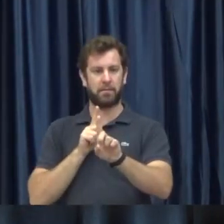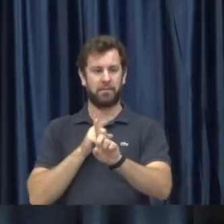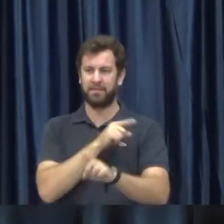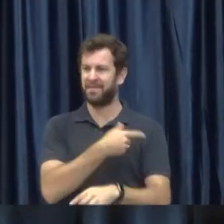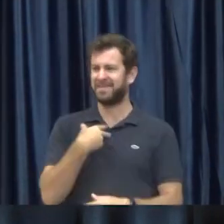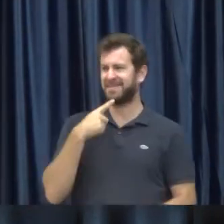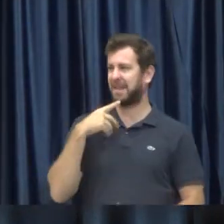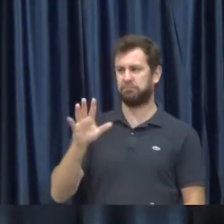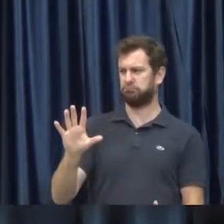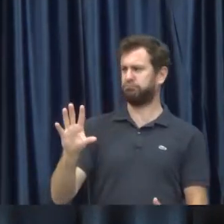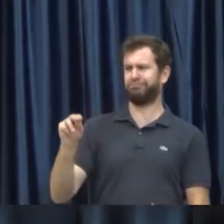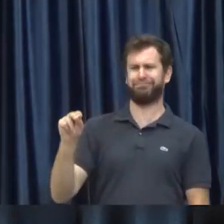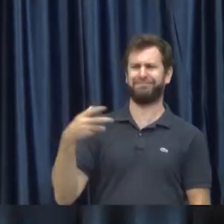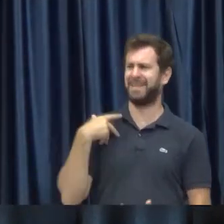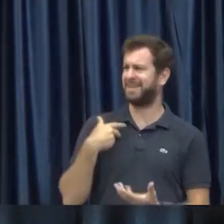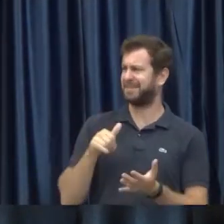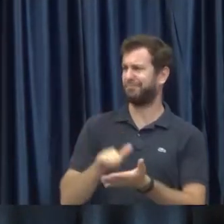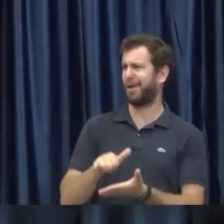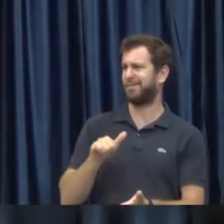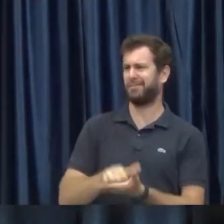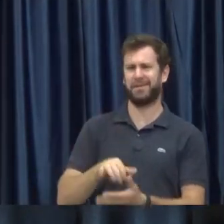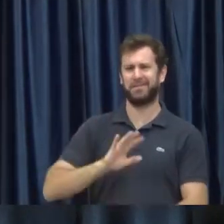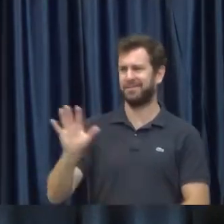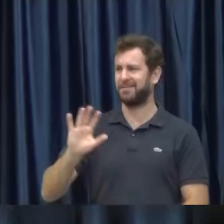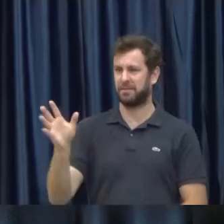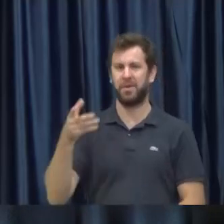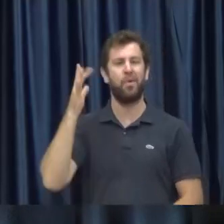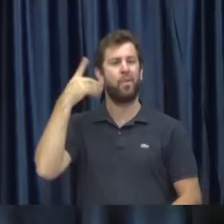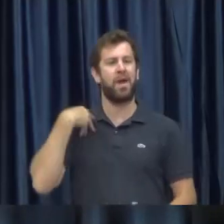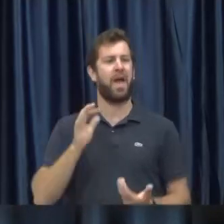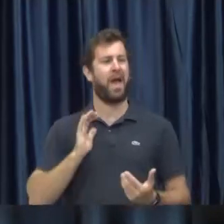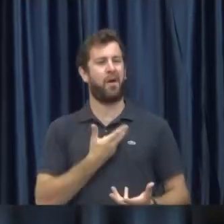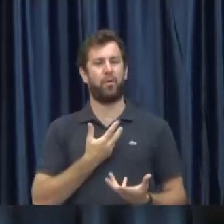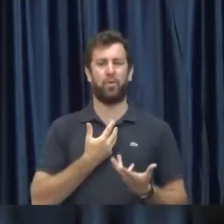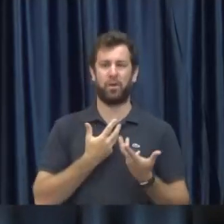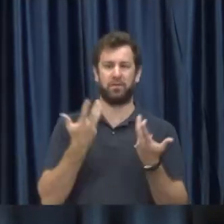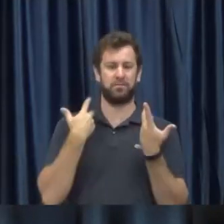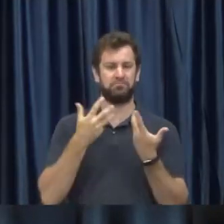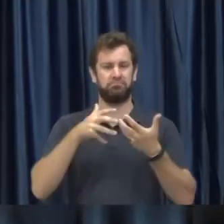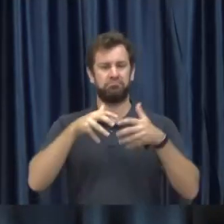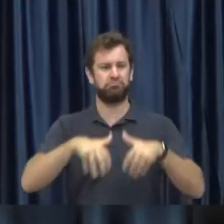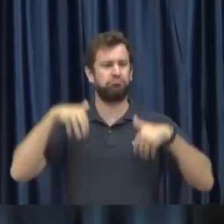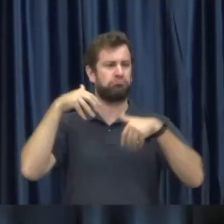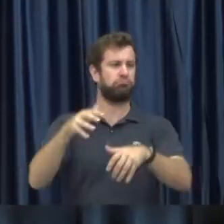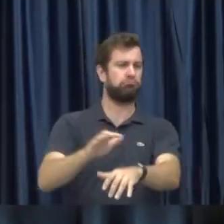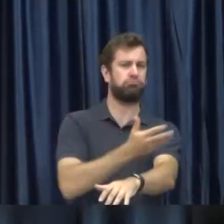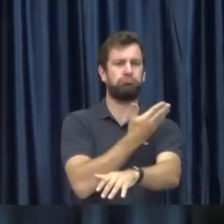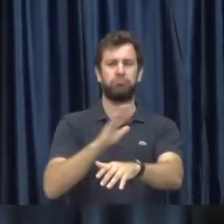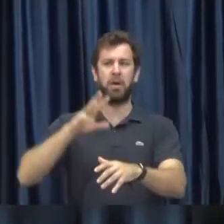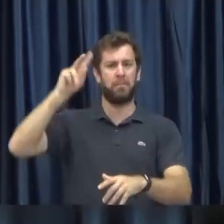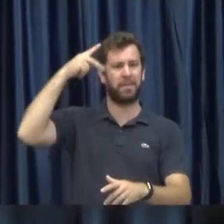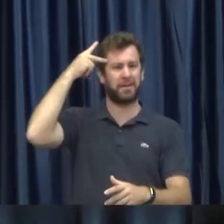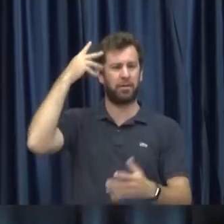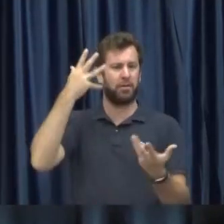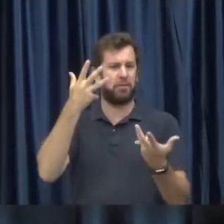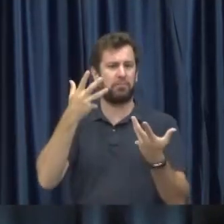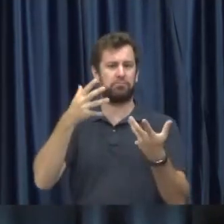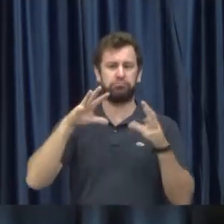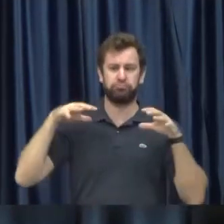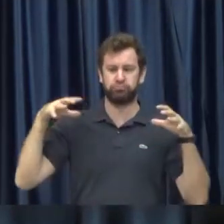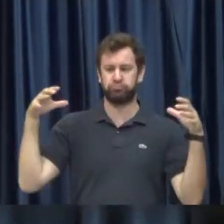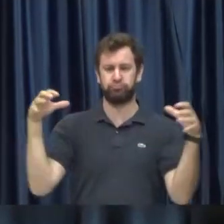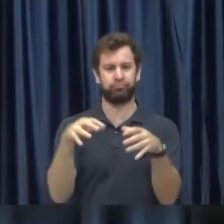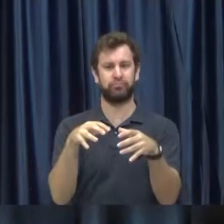impossible. Because we know our rock concerts. We know our political gatherings. You cannot